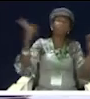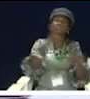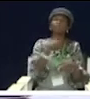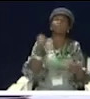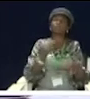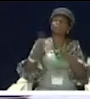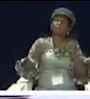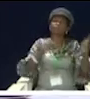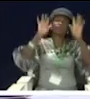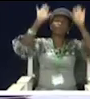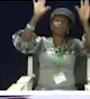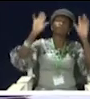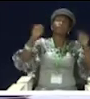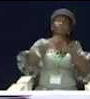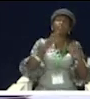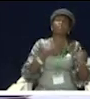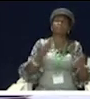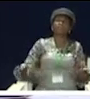perform a miracle.